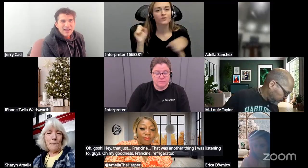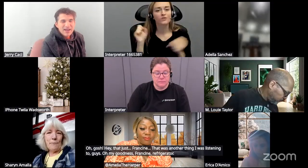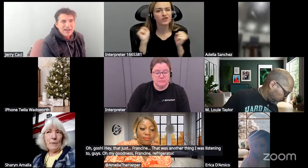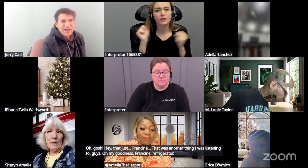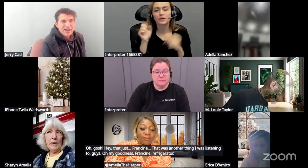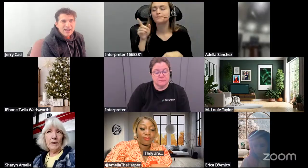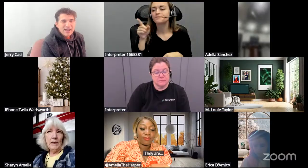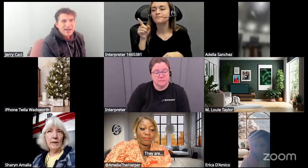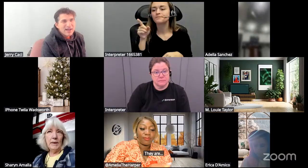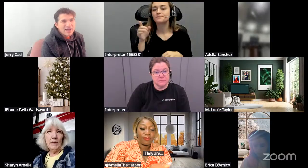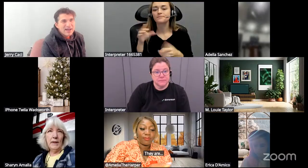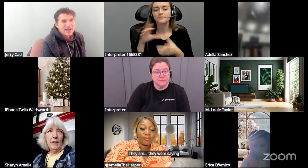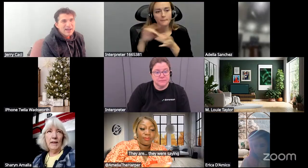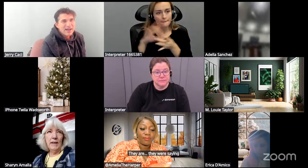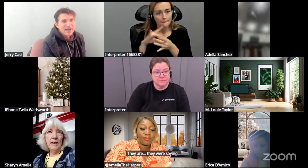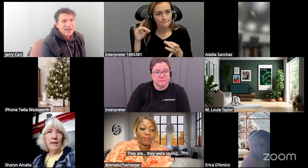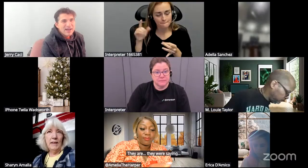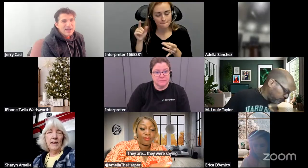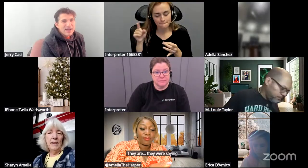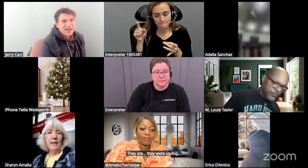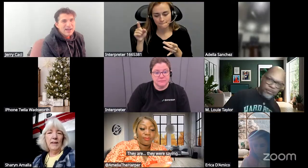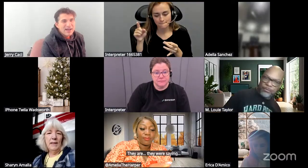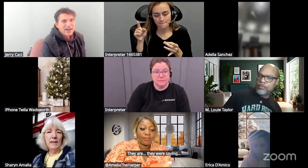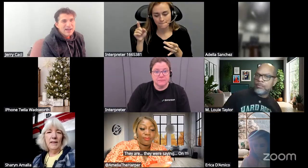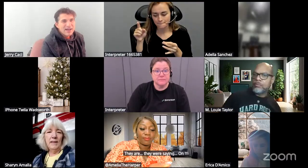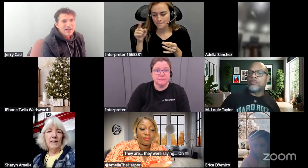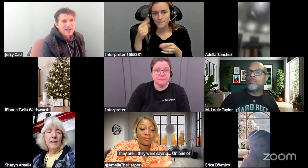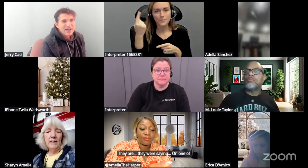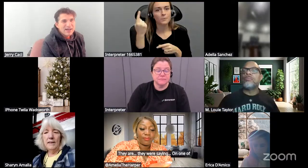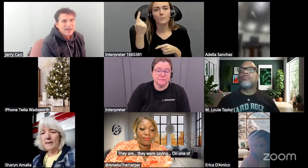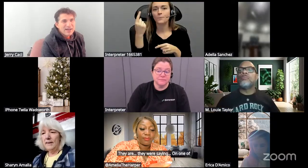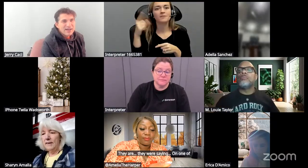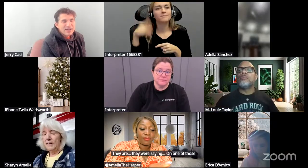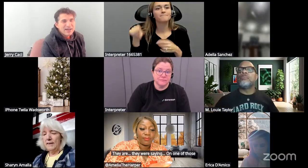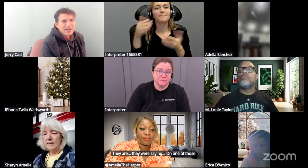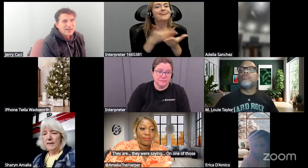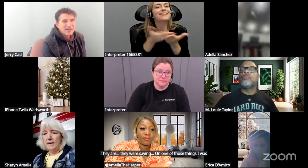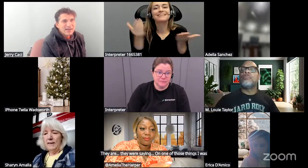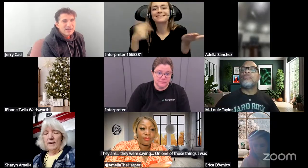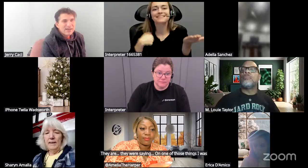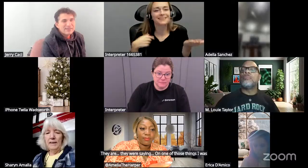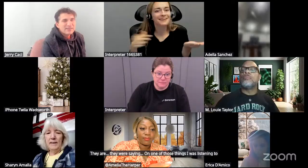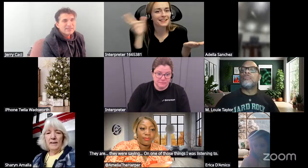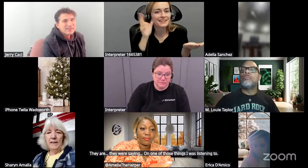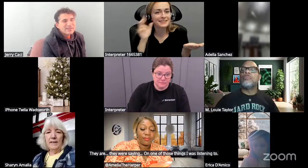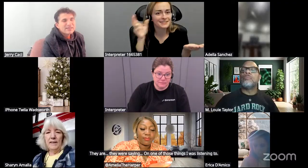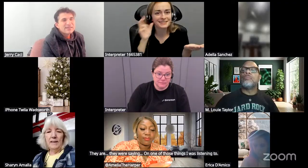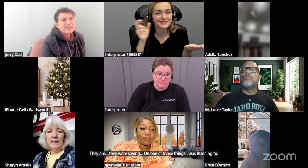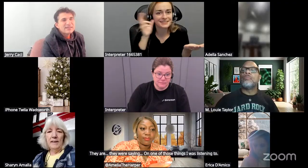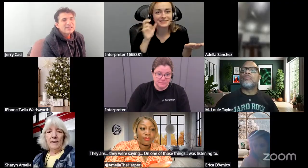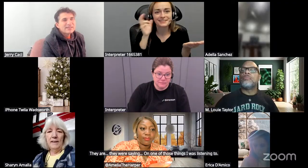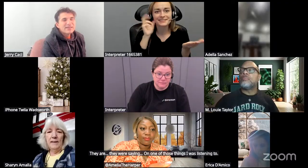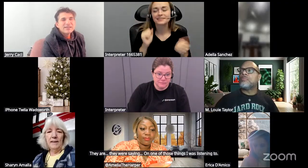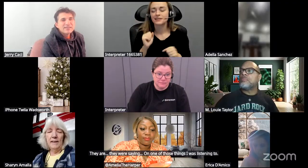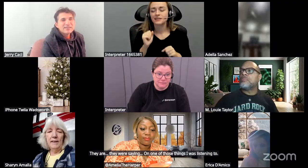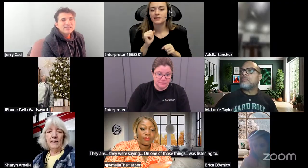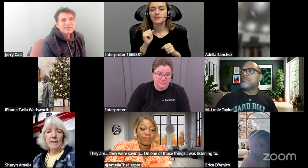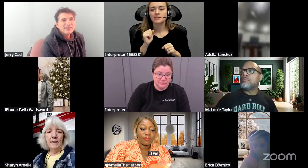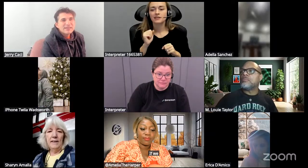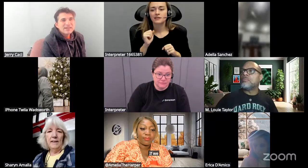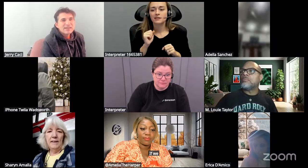They were saying on one of those things I was listening to, if we not